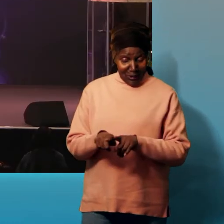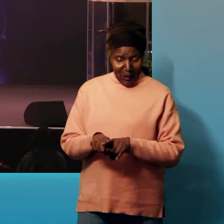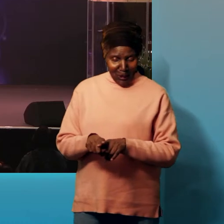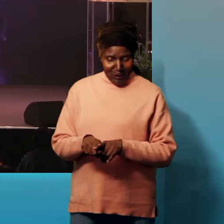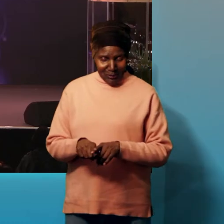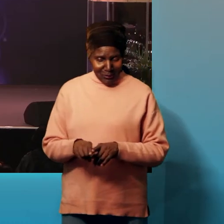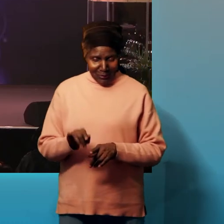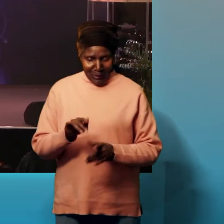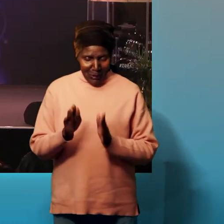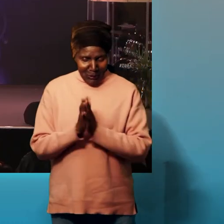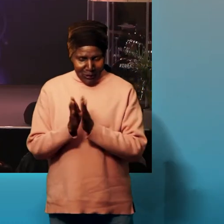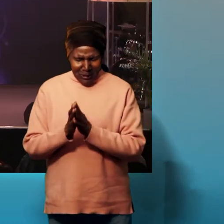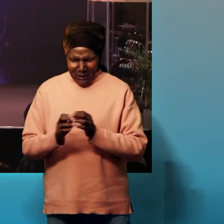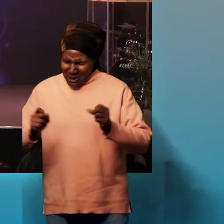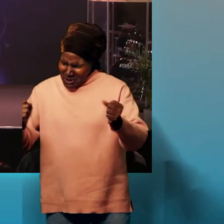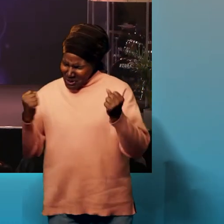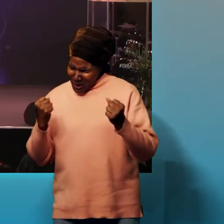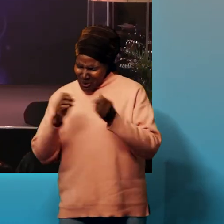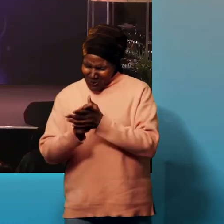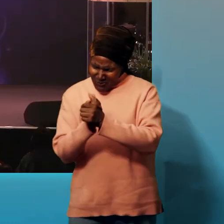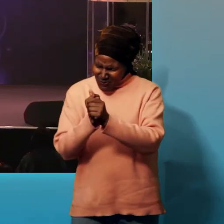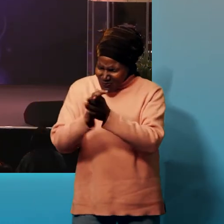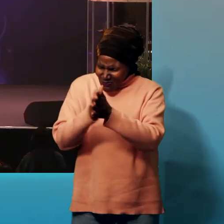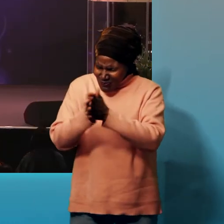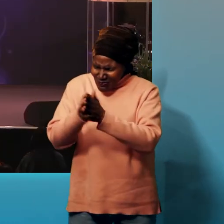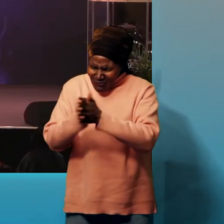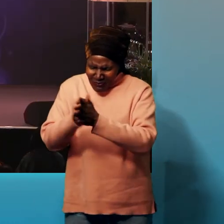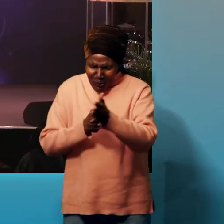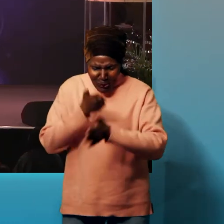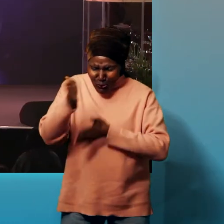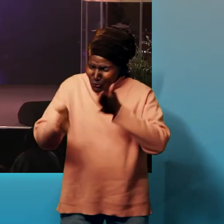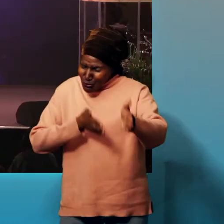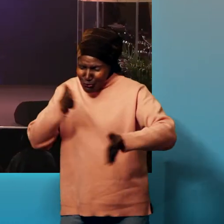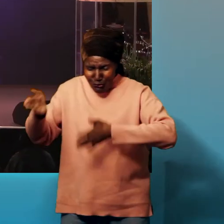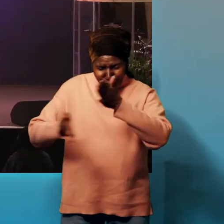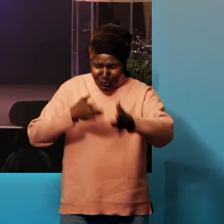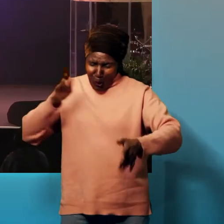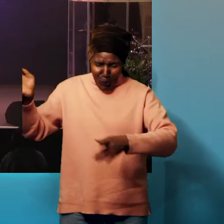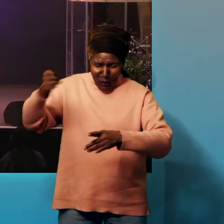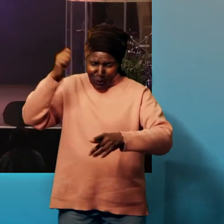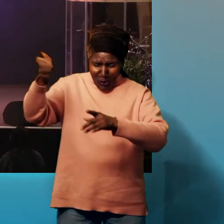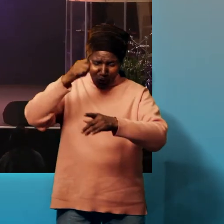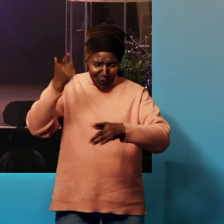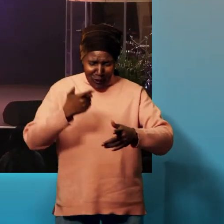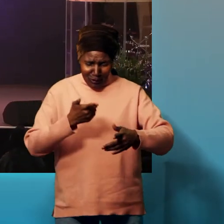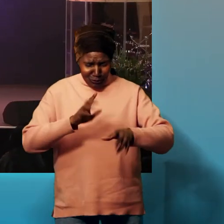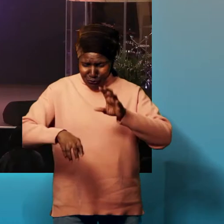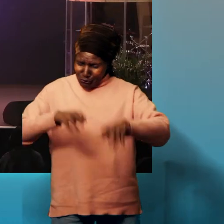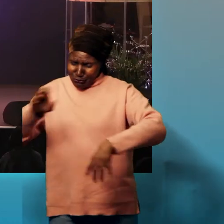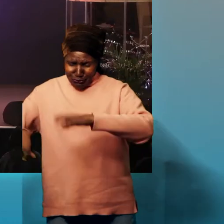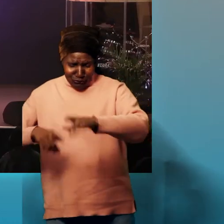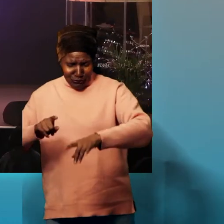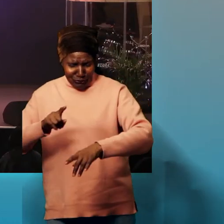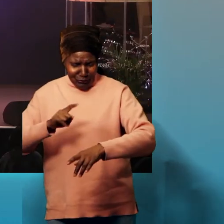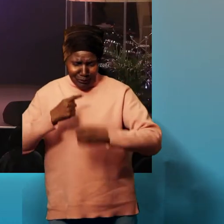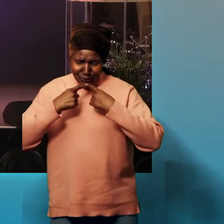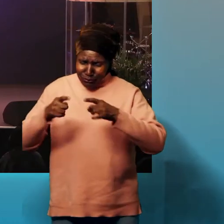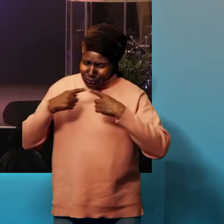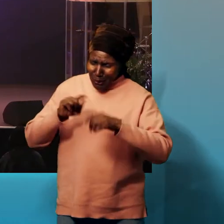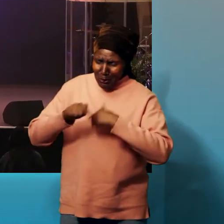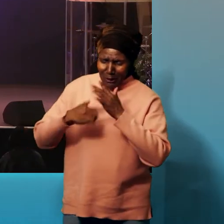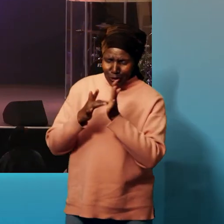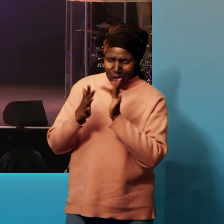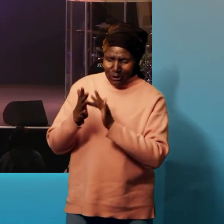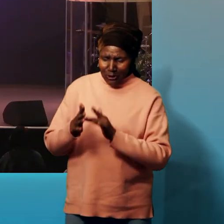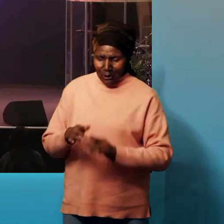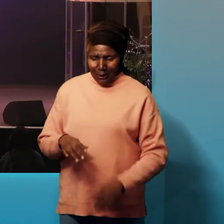fired up for Jesus. Give me the lost. Give me the nations. I'm going to tell everybody about Jesus. And then Monday morning, Jesus is